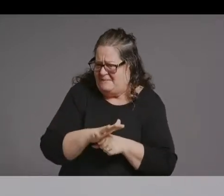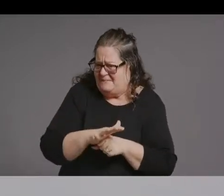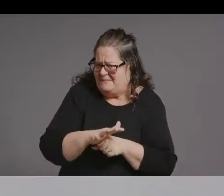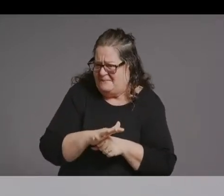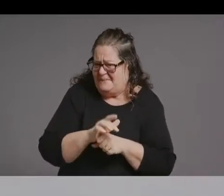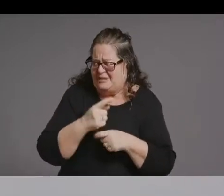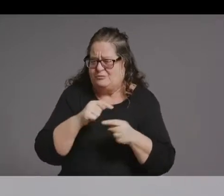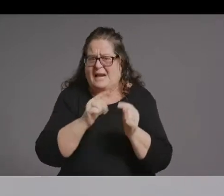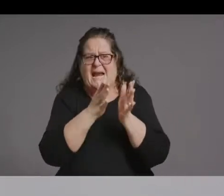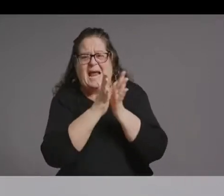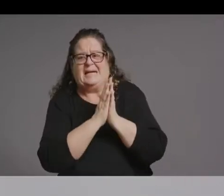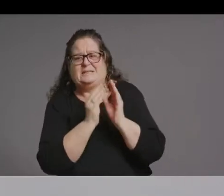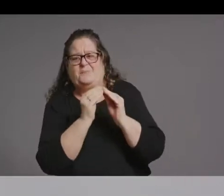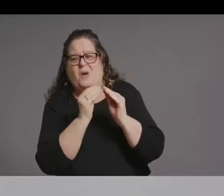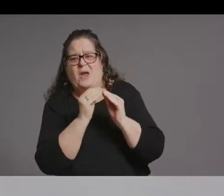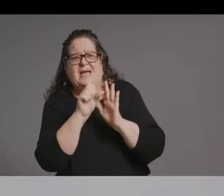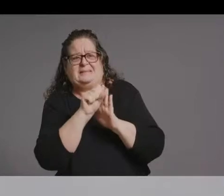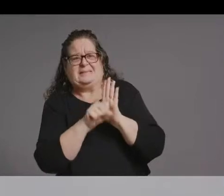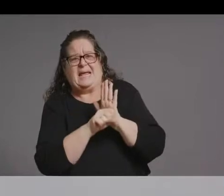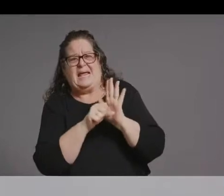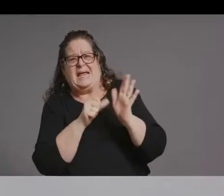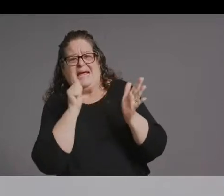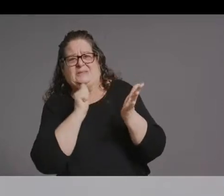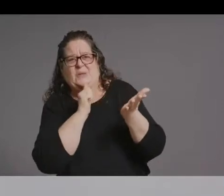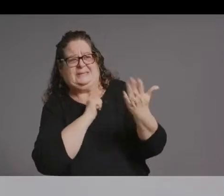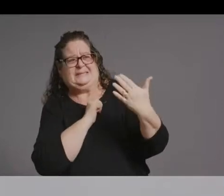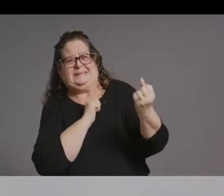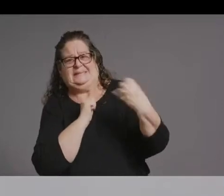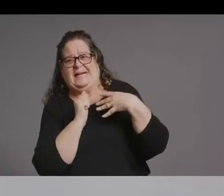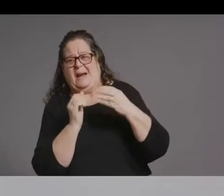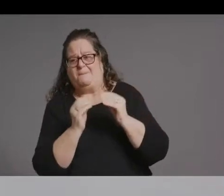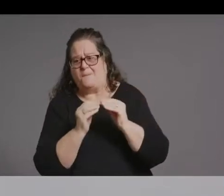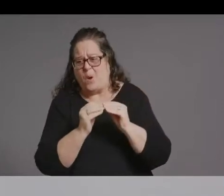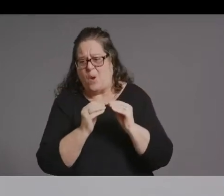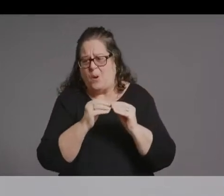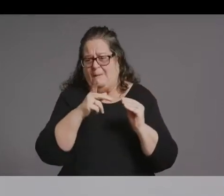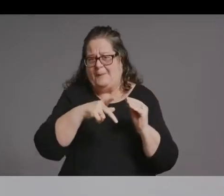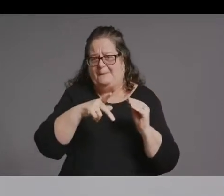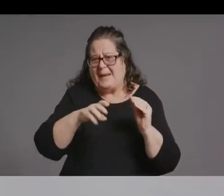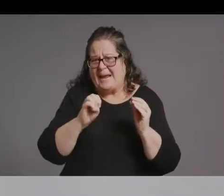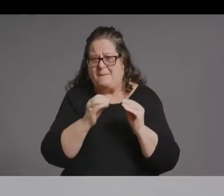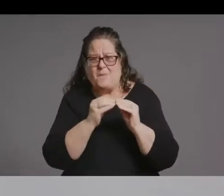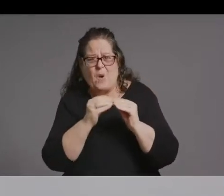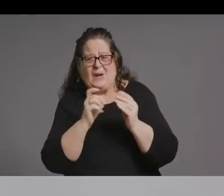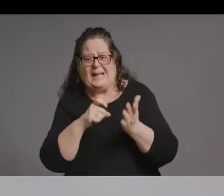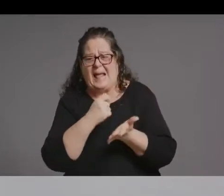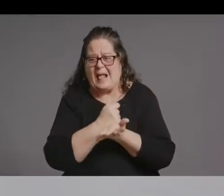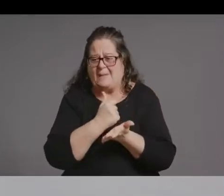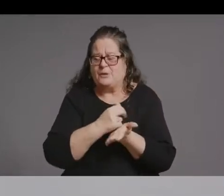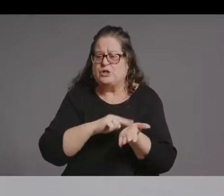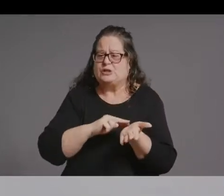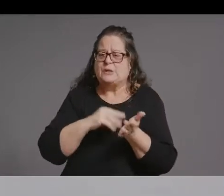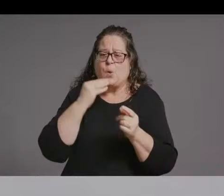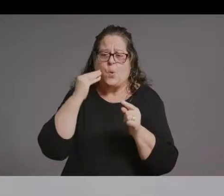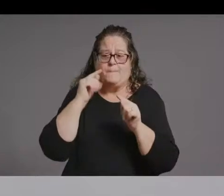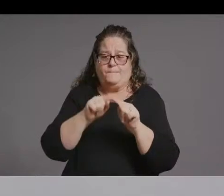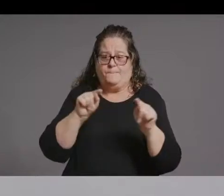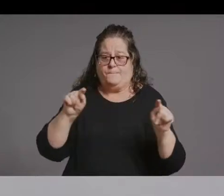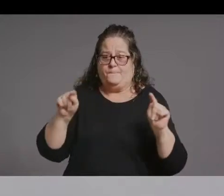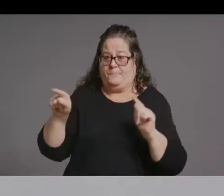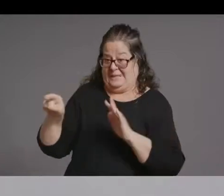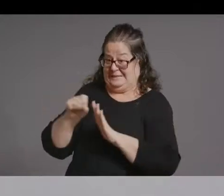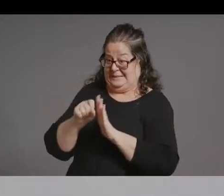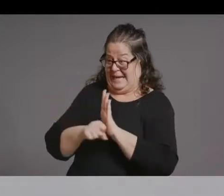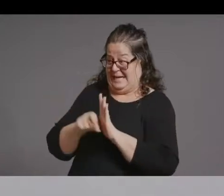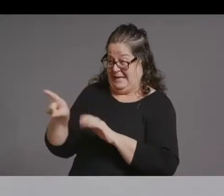well as releasing more data about nursing homes into the public. Is that something that the state is working on? I would have to